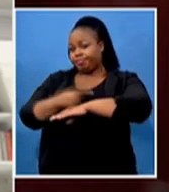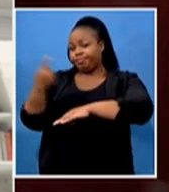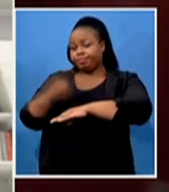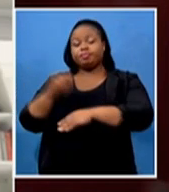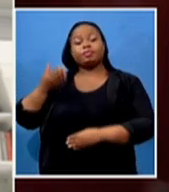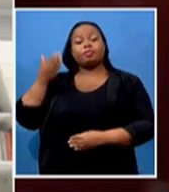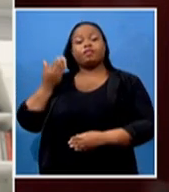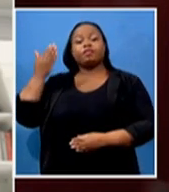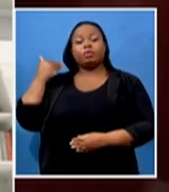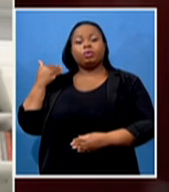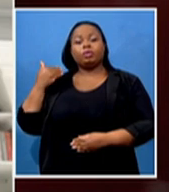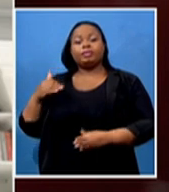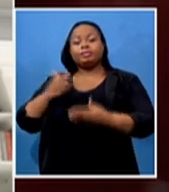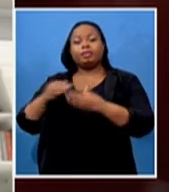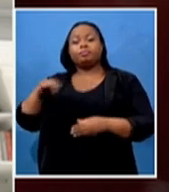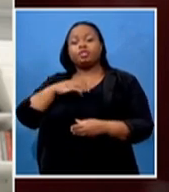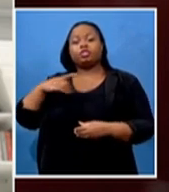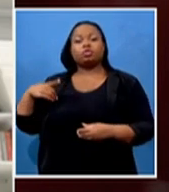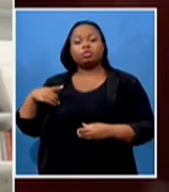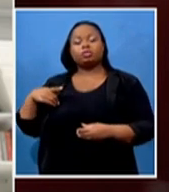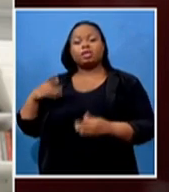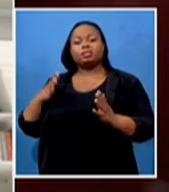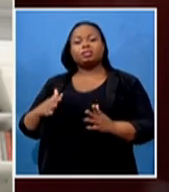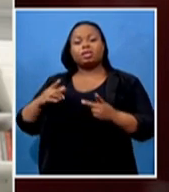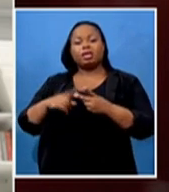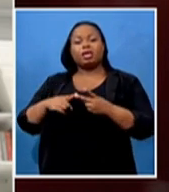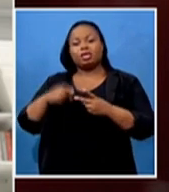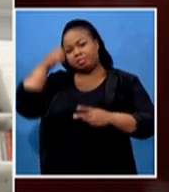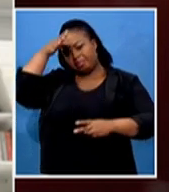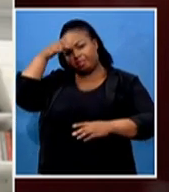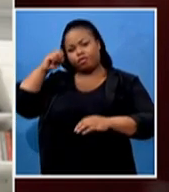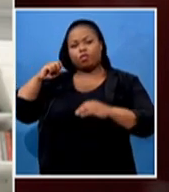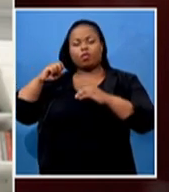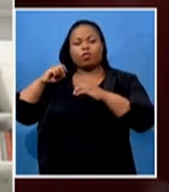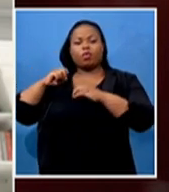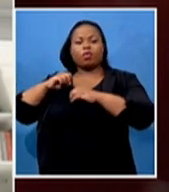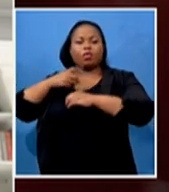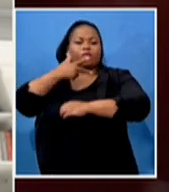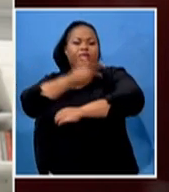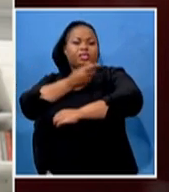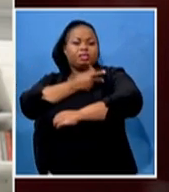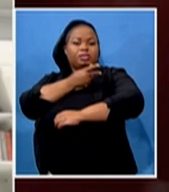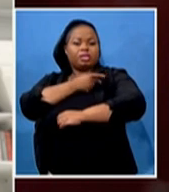vaccinologists proposed the first initial study of this test of this